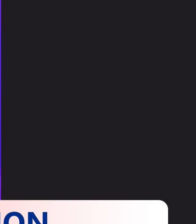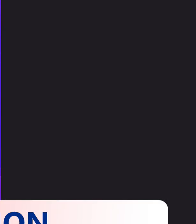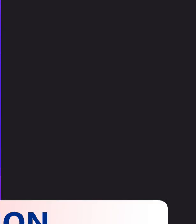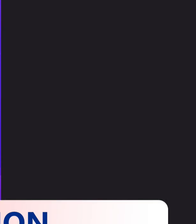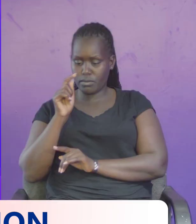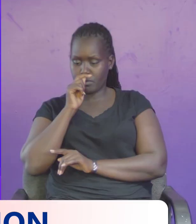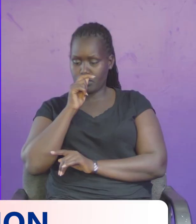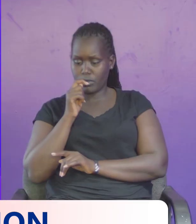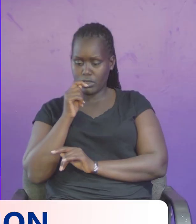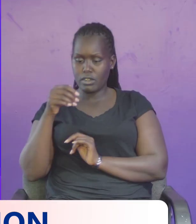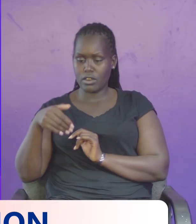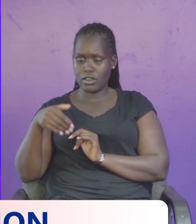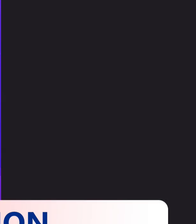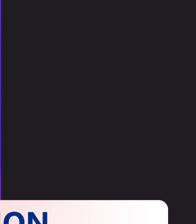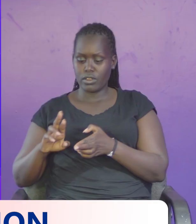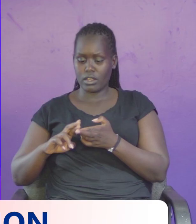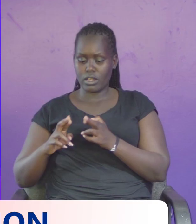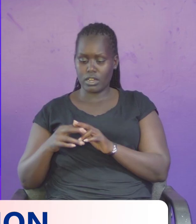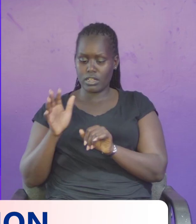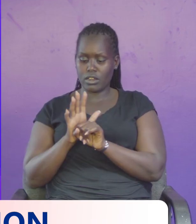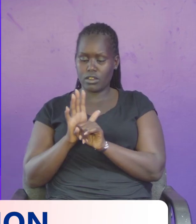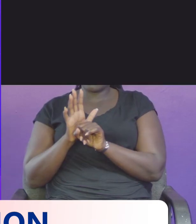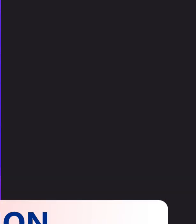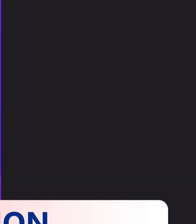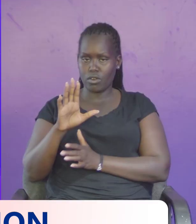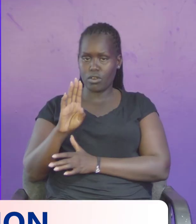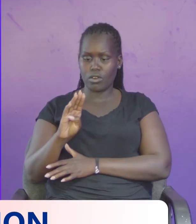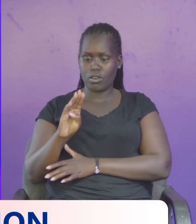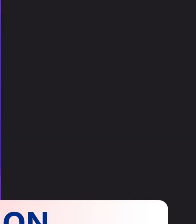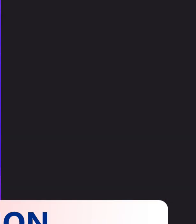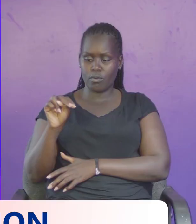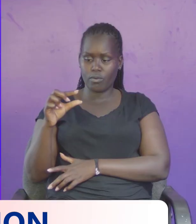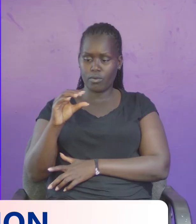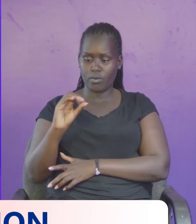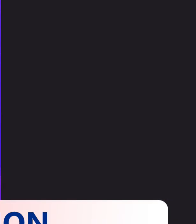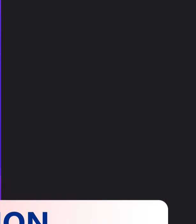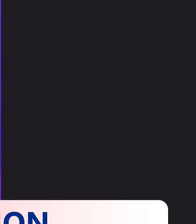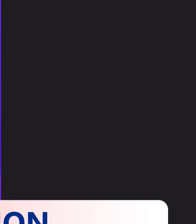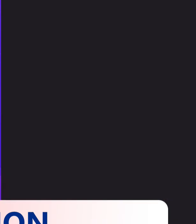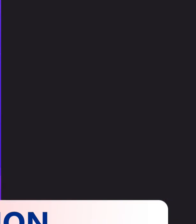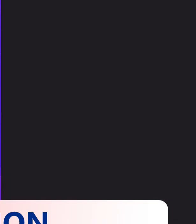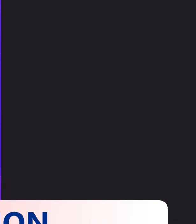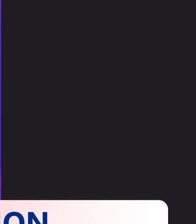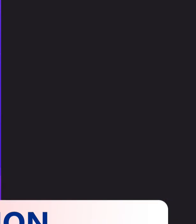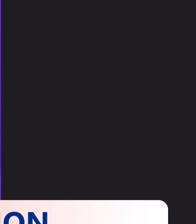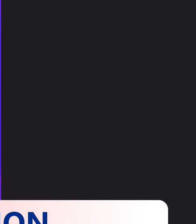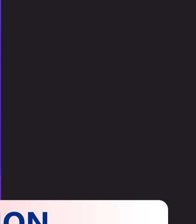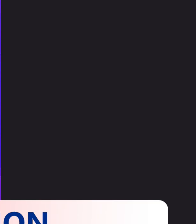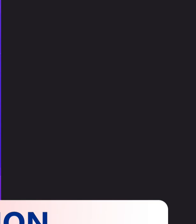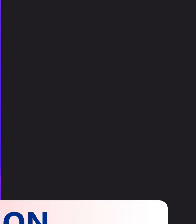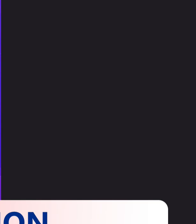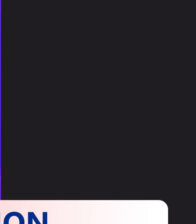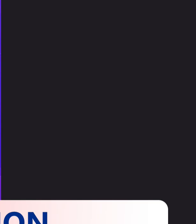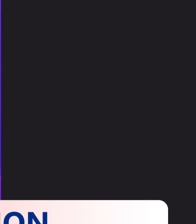relate a lot on bongo music. Yes. There's a lot of music. I think Kenyan youth, there is no party, there